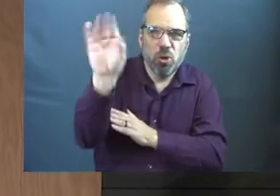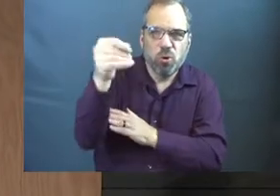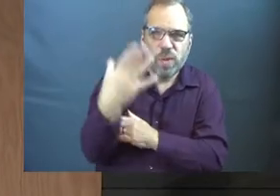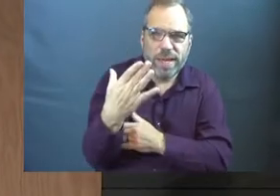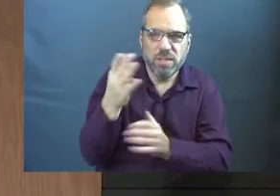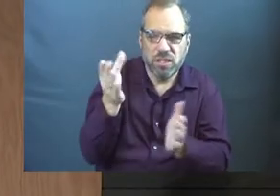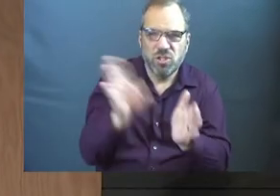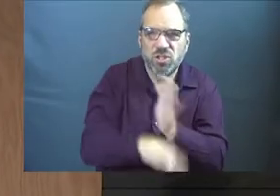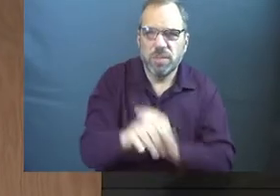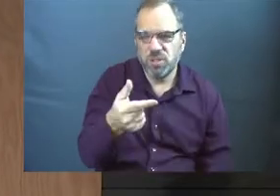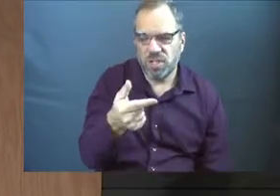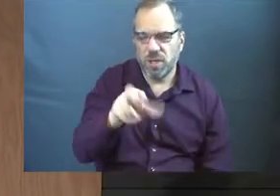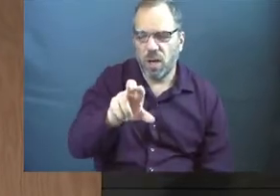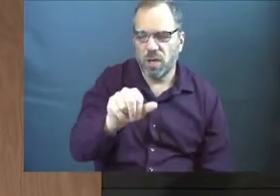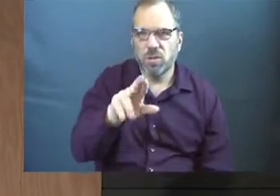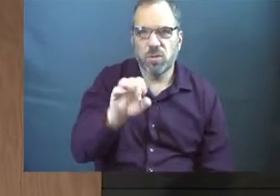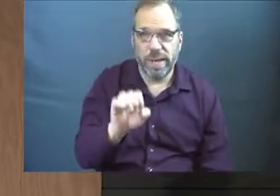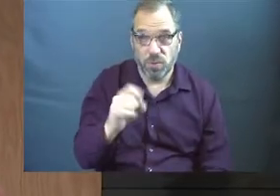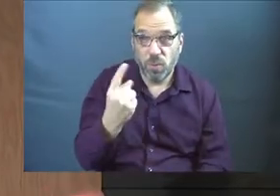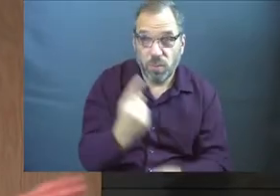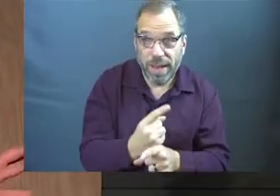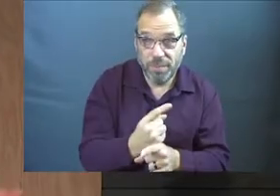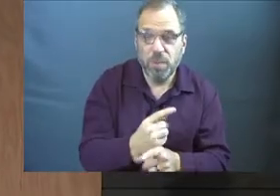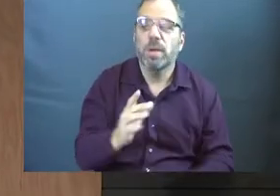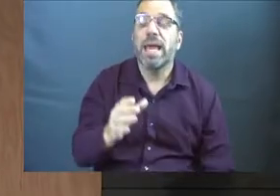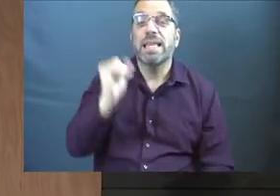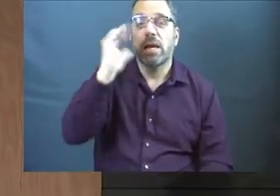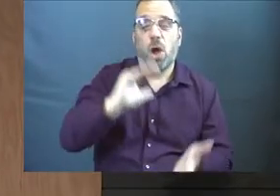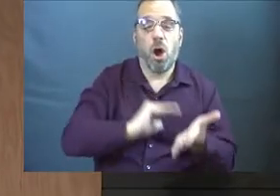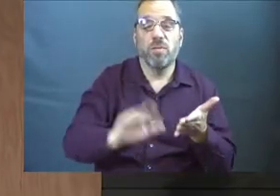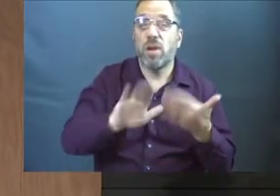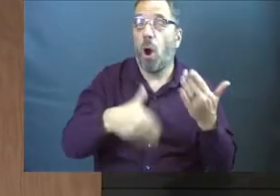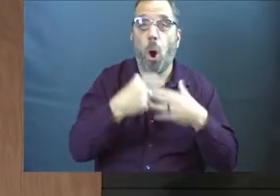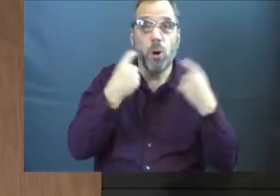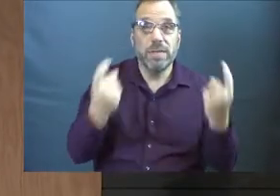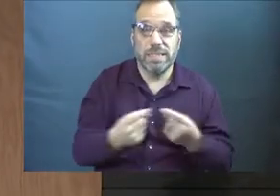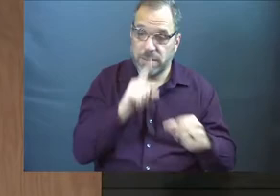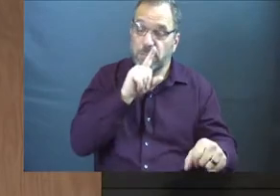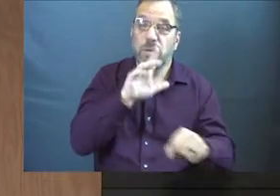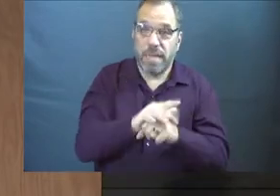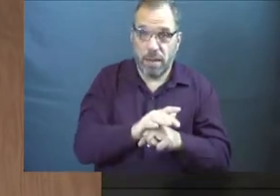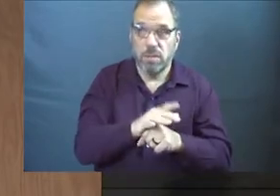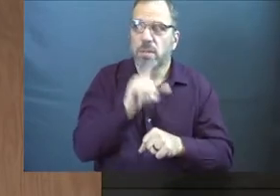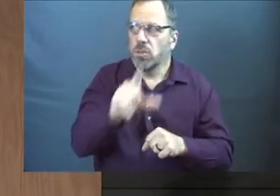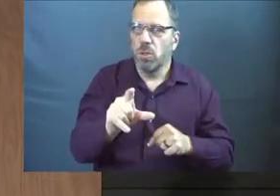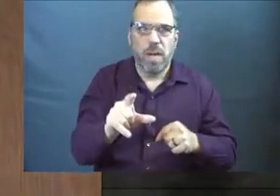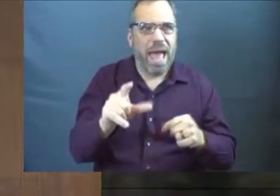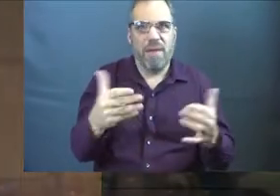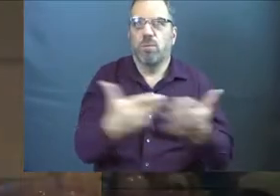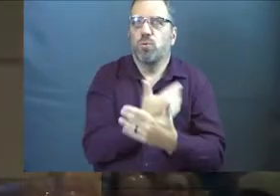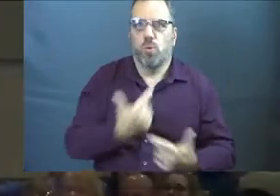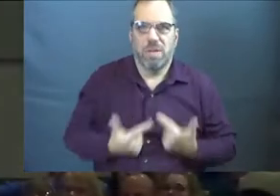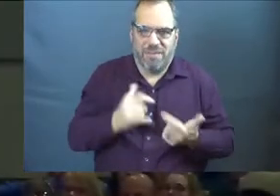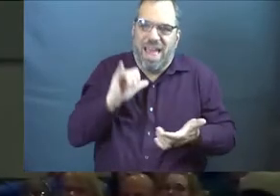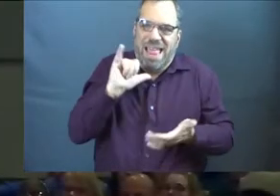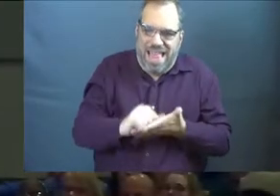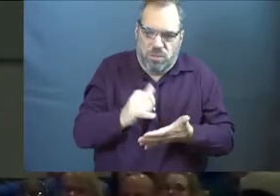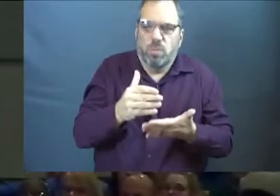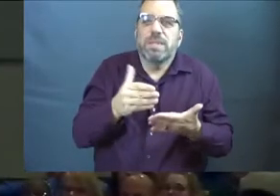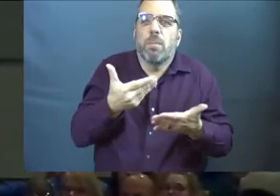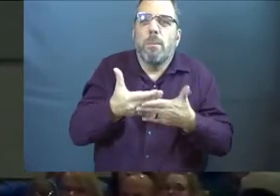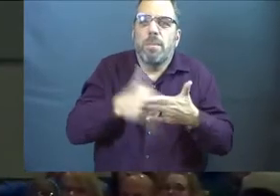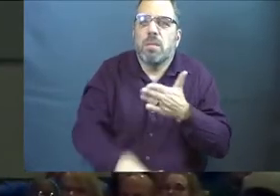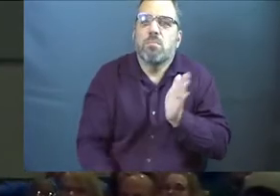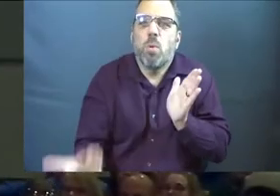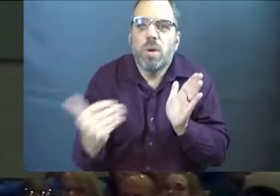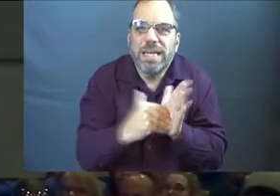cheap grace? So we talked about cheap grace, the fact that God forgives you all of your sins and he guarantees you heaven and a new life. That's what being born again